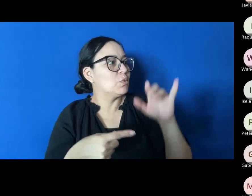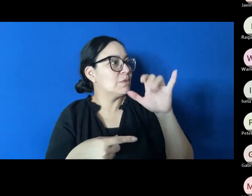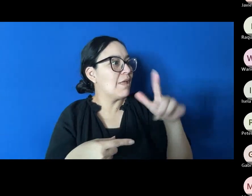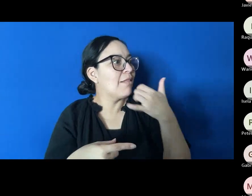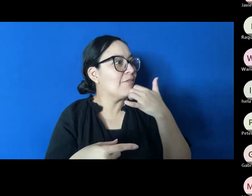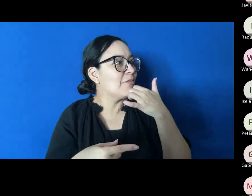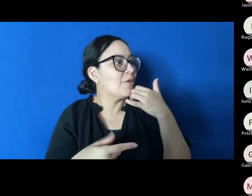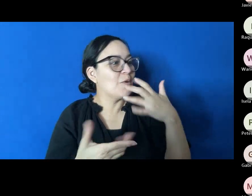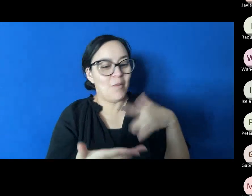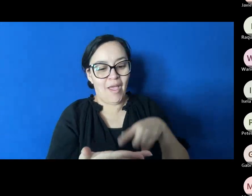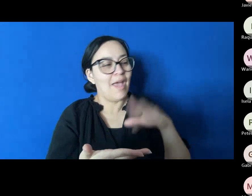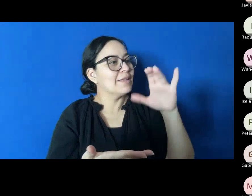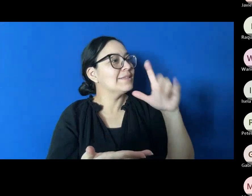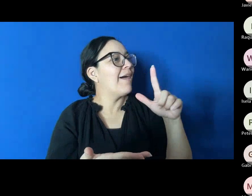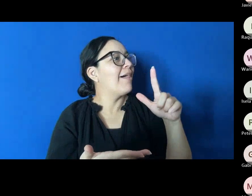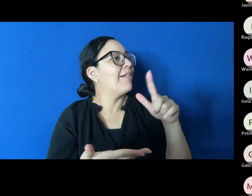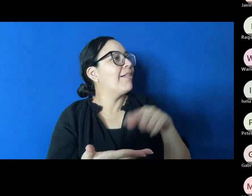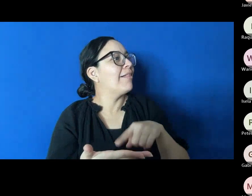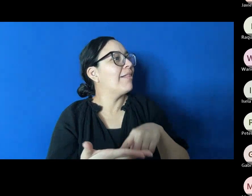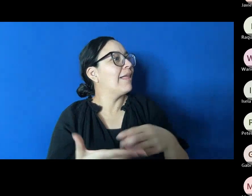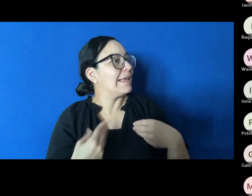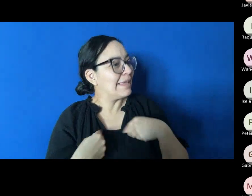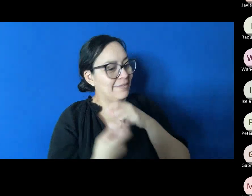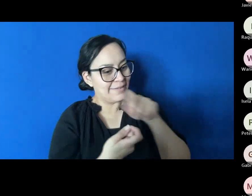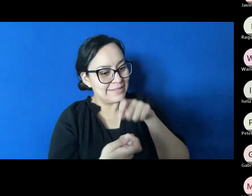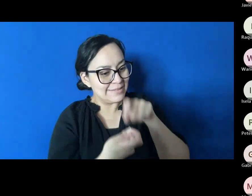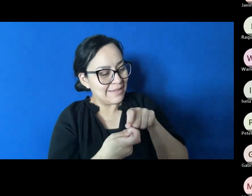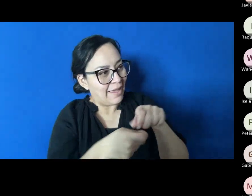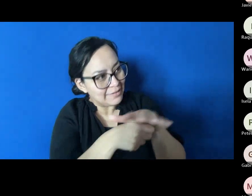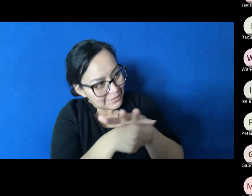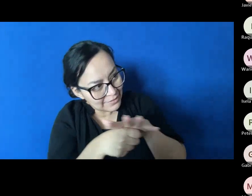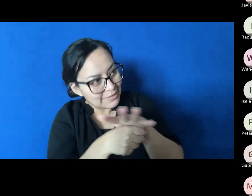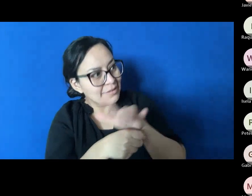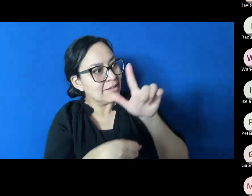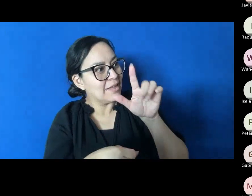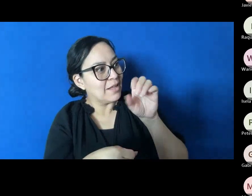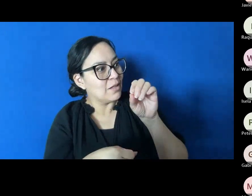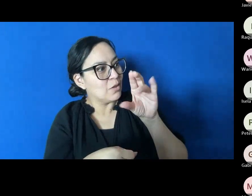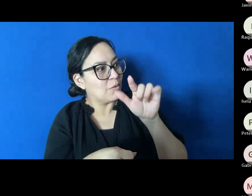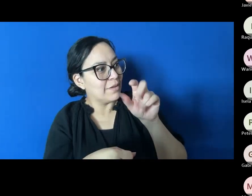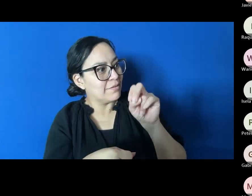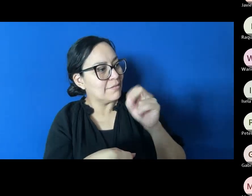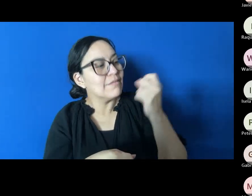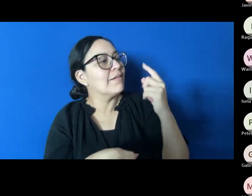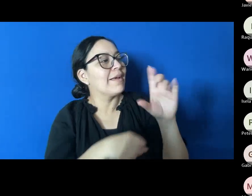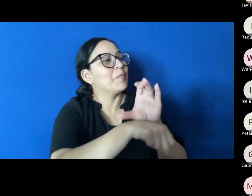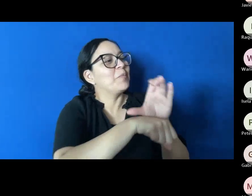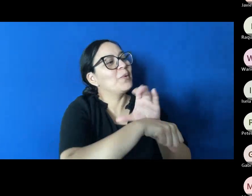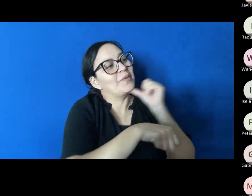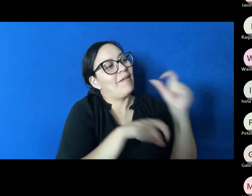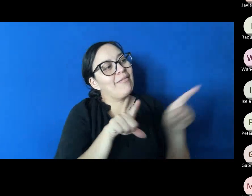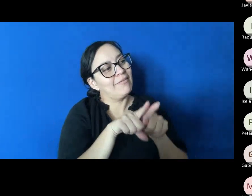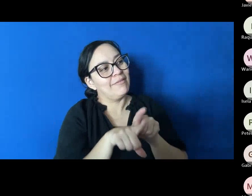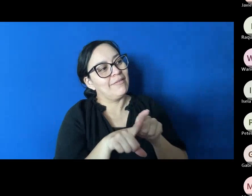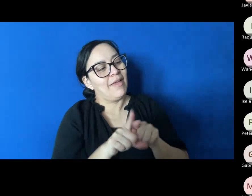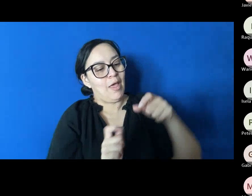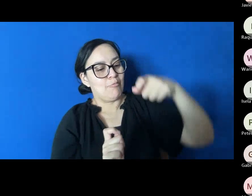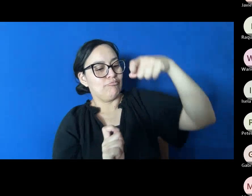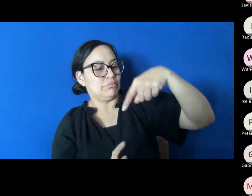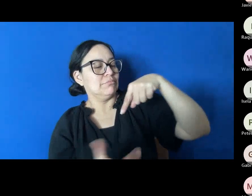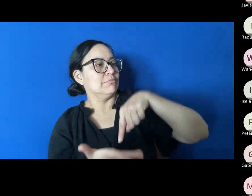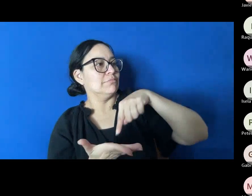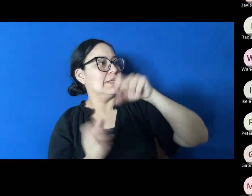of a notification, because cell phones give you the exact location of persons. Computers don't